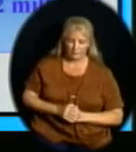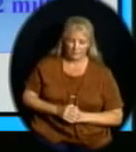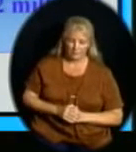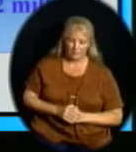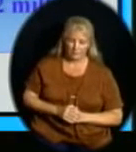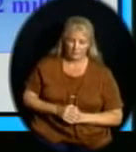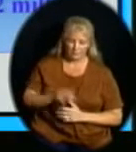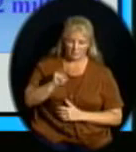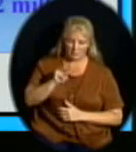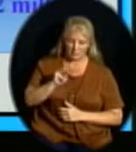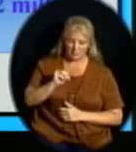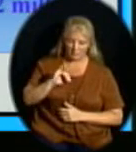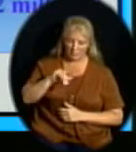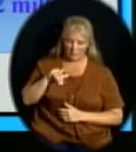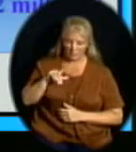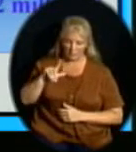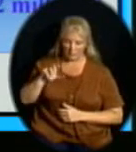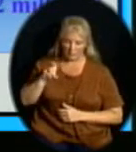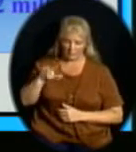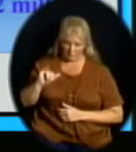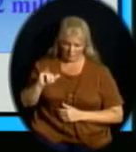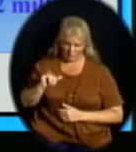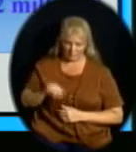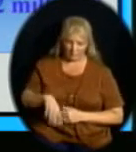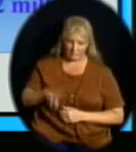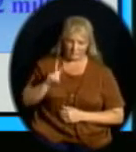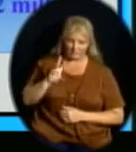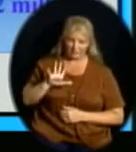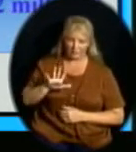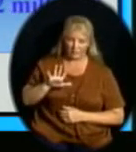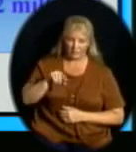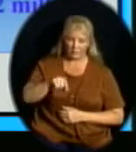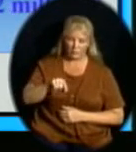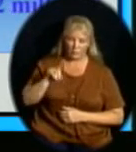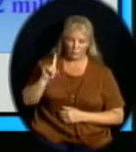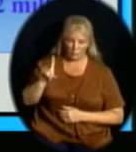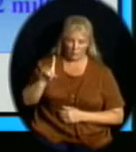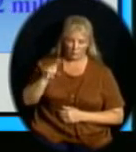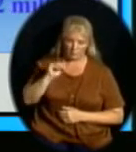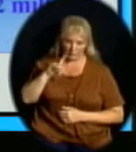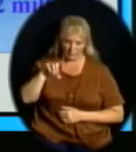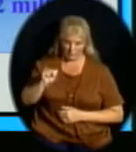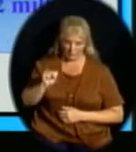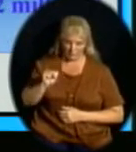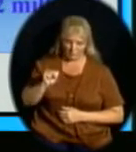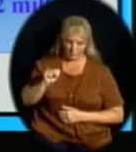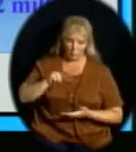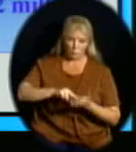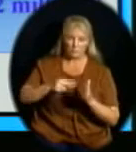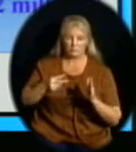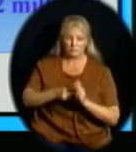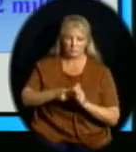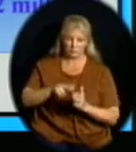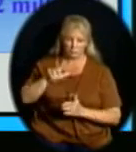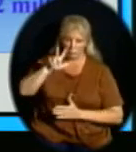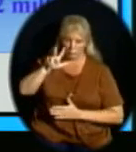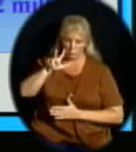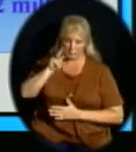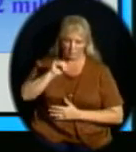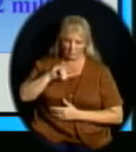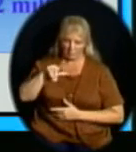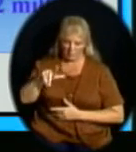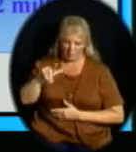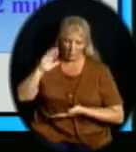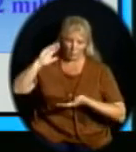was a mill levy of 65.1 mills, which reflects a 3 mill reduction. And just a reminder, once again, these